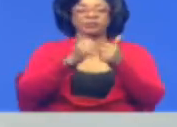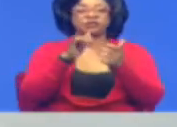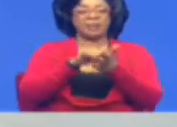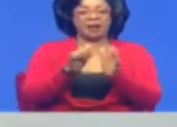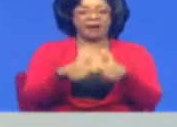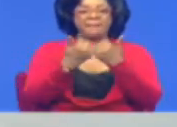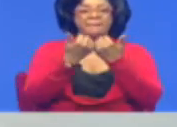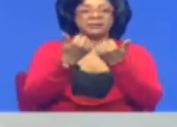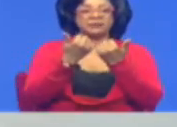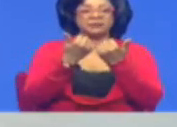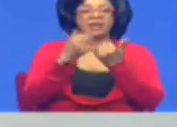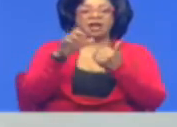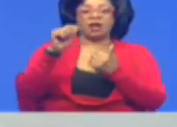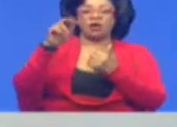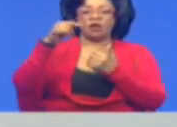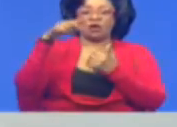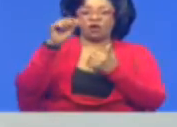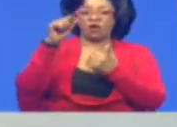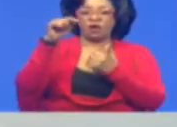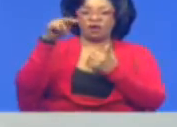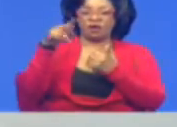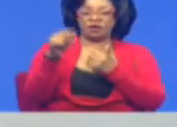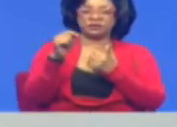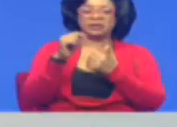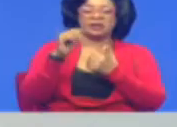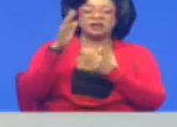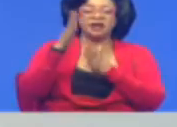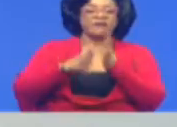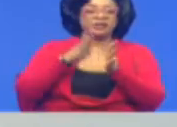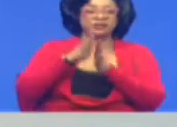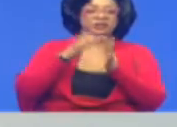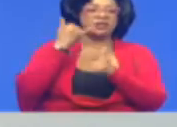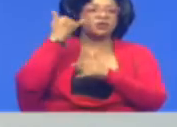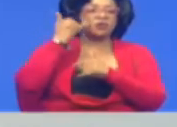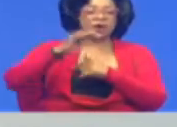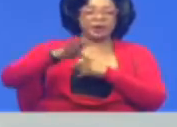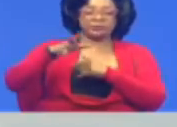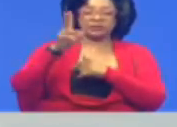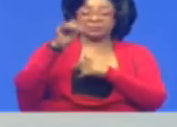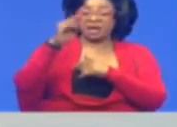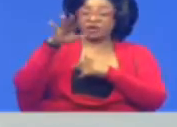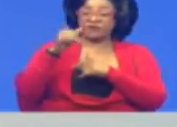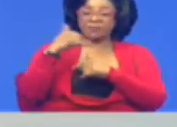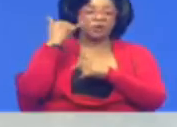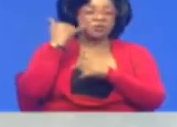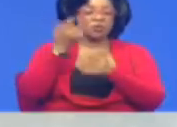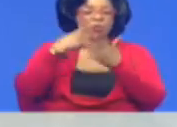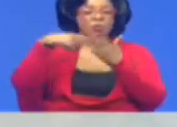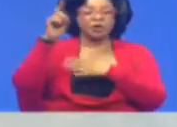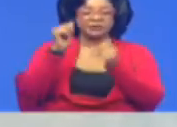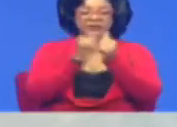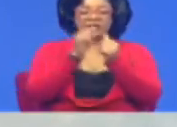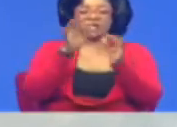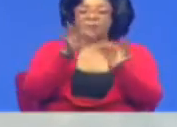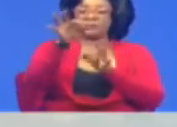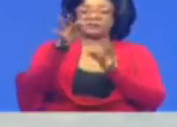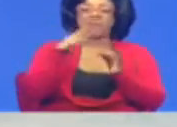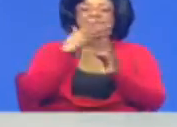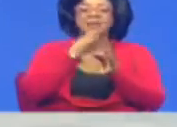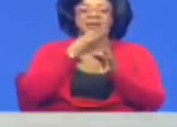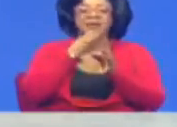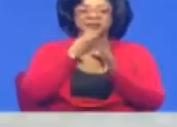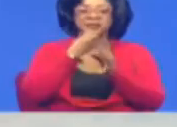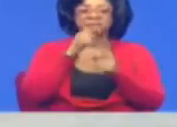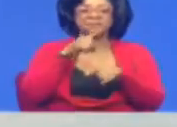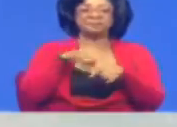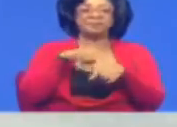Mount Longonot in Naivasha, Nakuru County. Kipngeno from Nakuru won the 10-kilometre senior men's race after 50